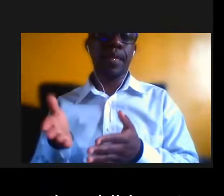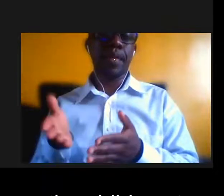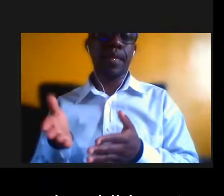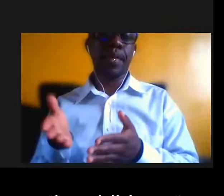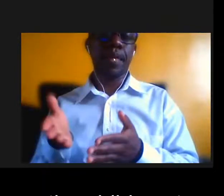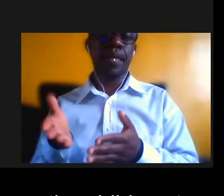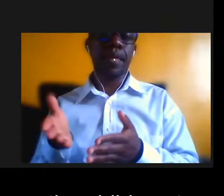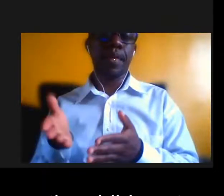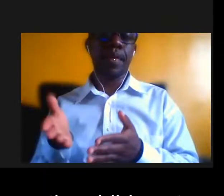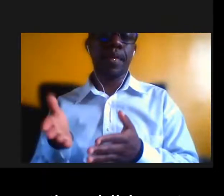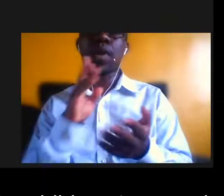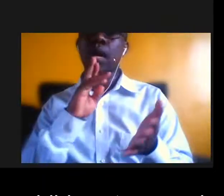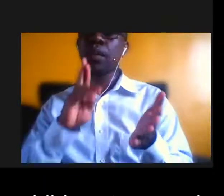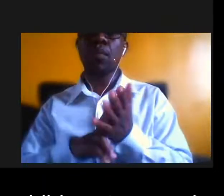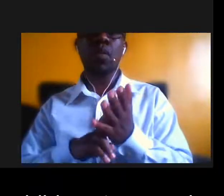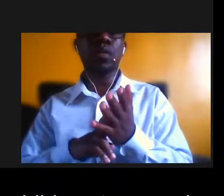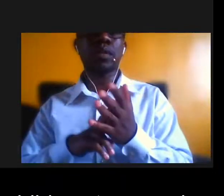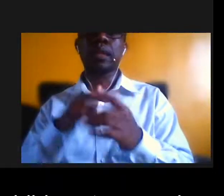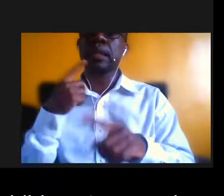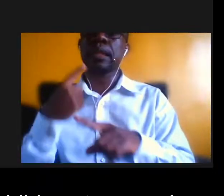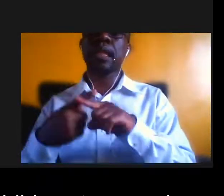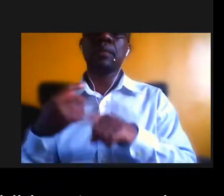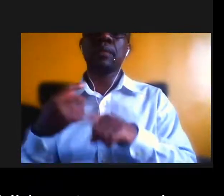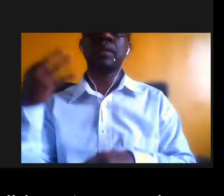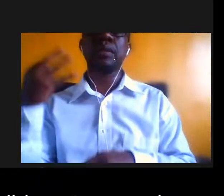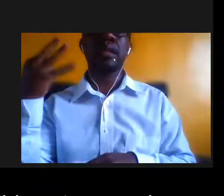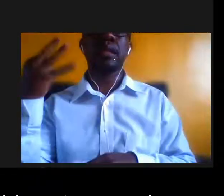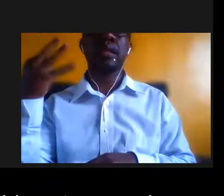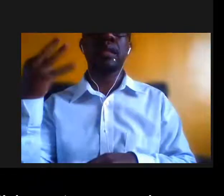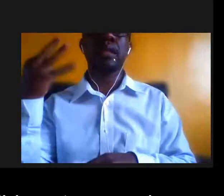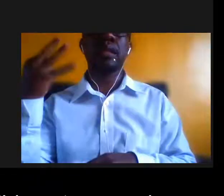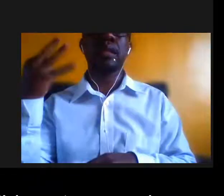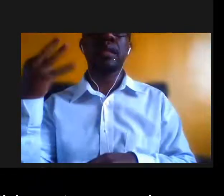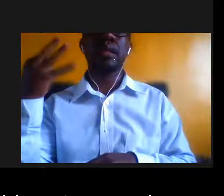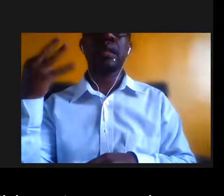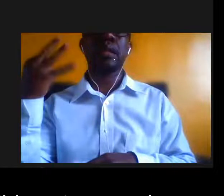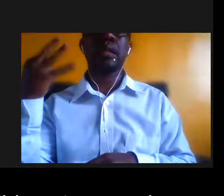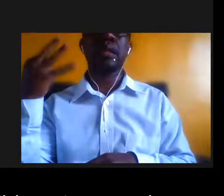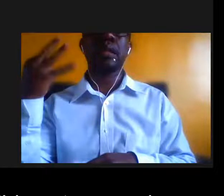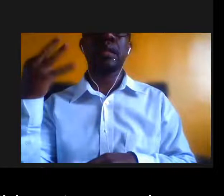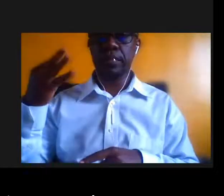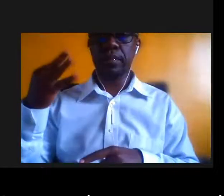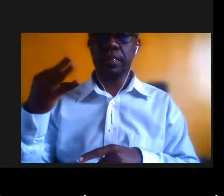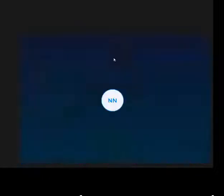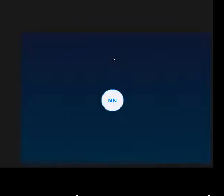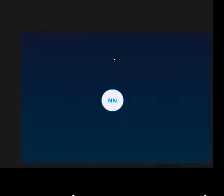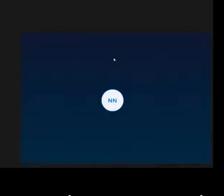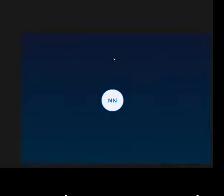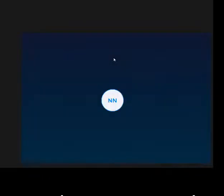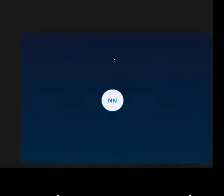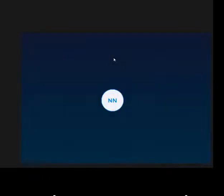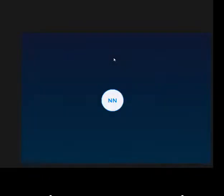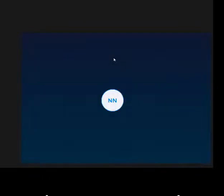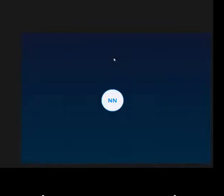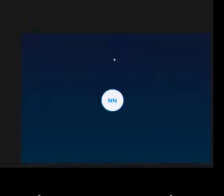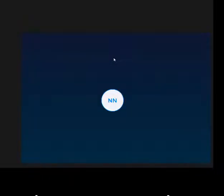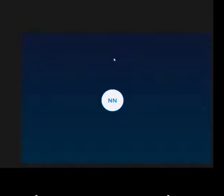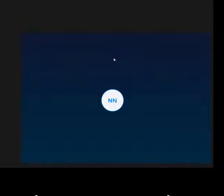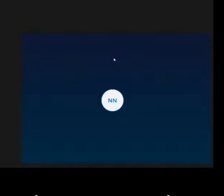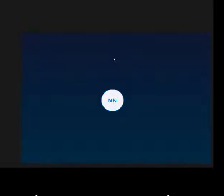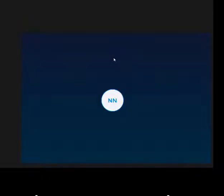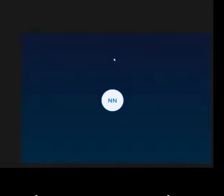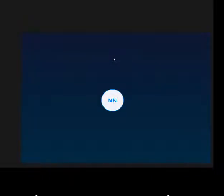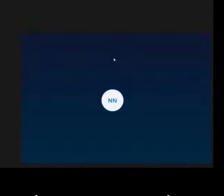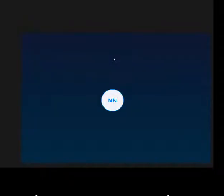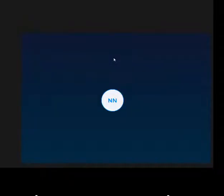tripled. Cases reported on child violence has tripled, and this is kind of in relation to